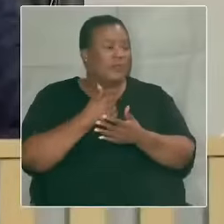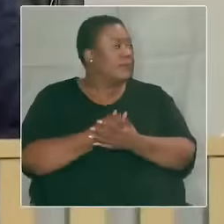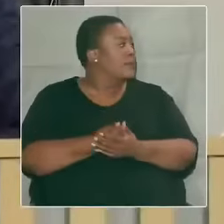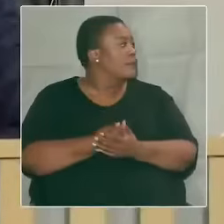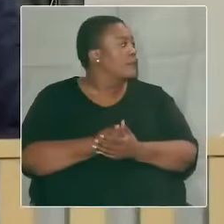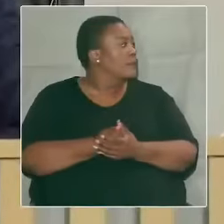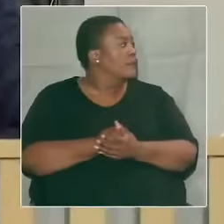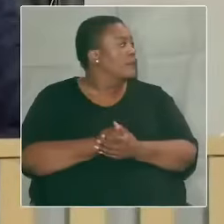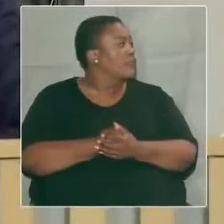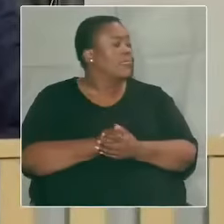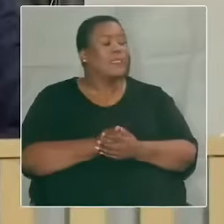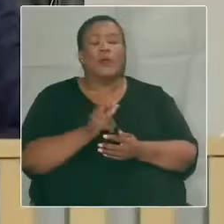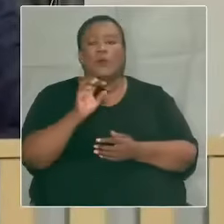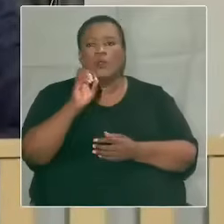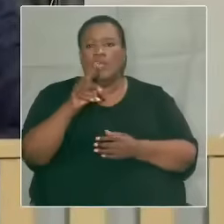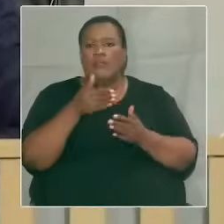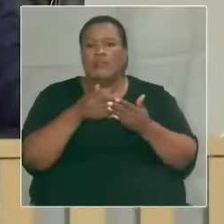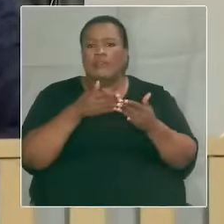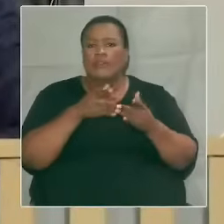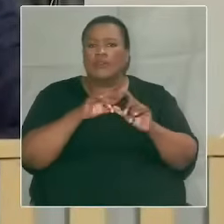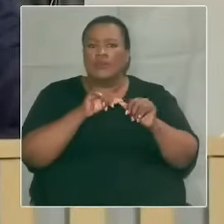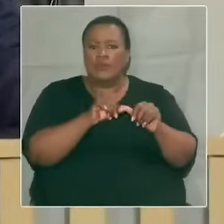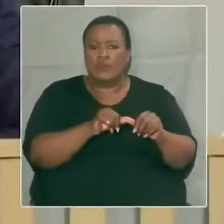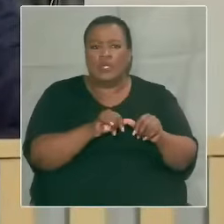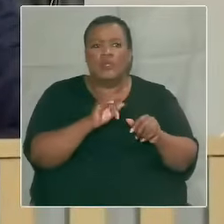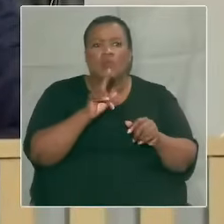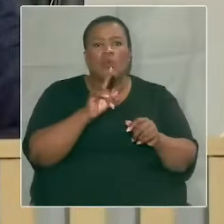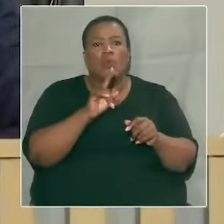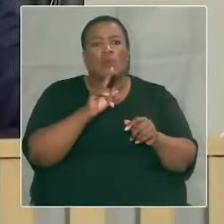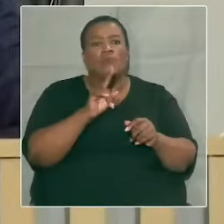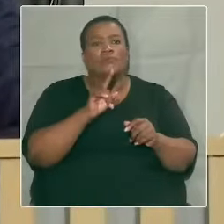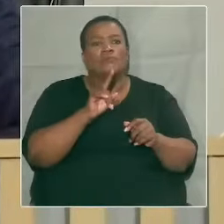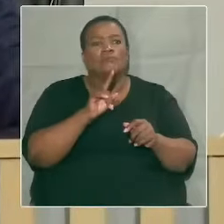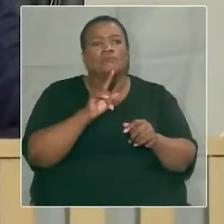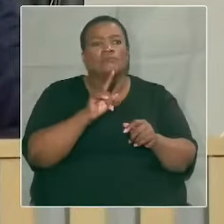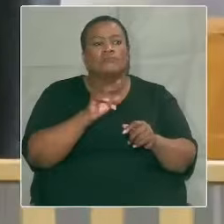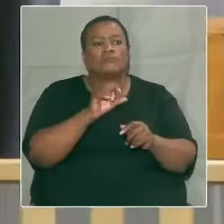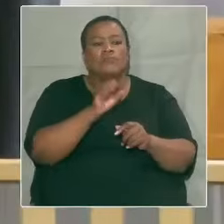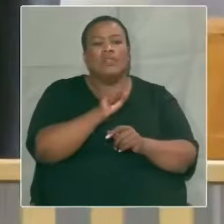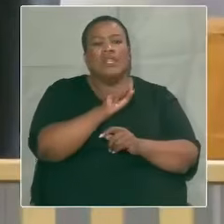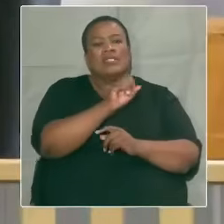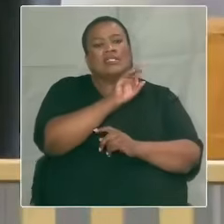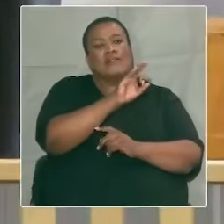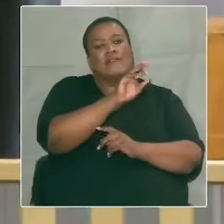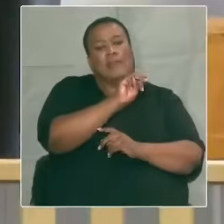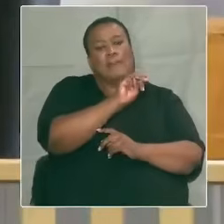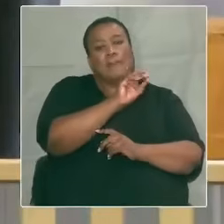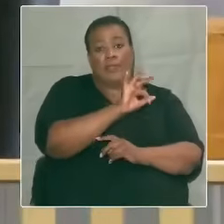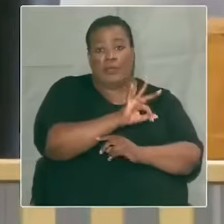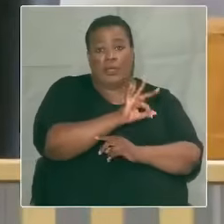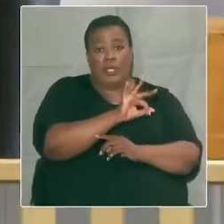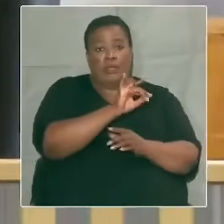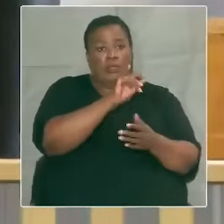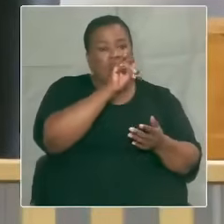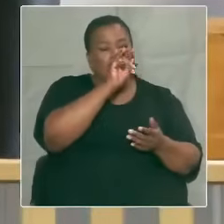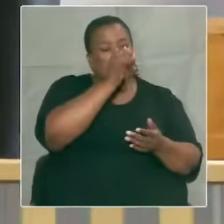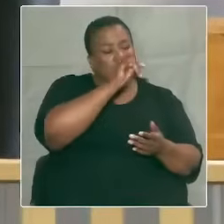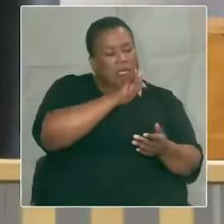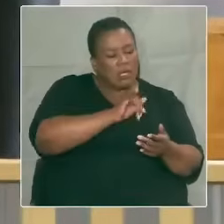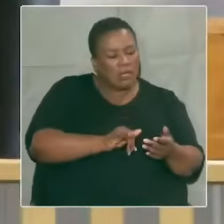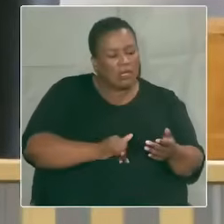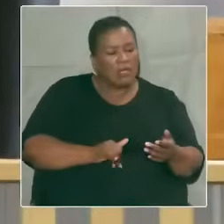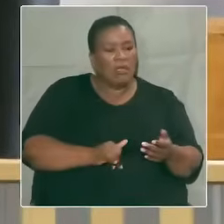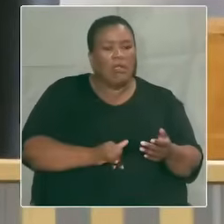you proceed, on a quick scanning of your SFM3, Yes. it looks